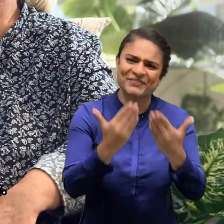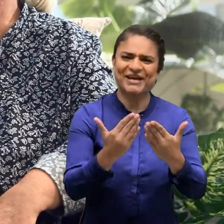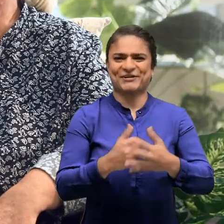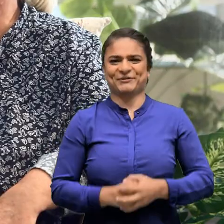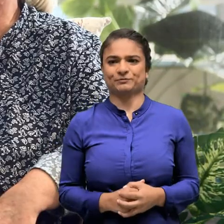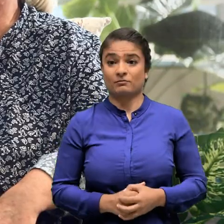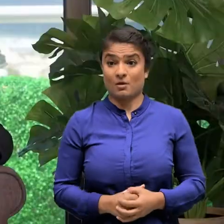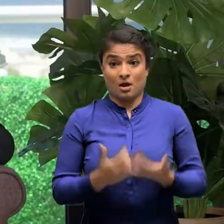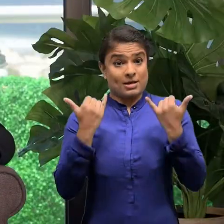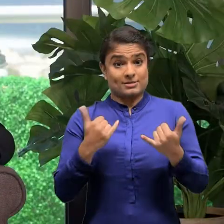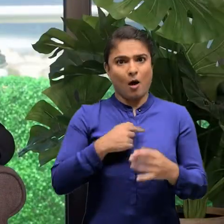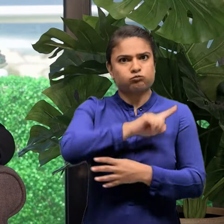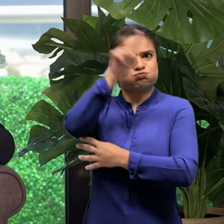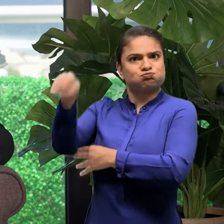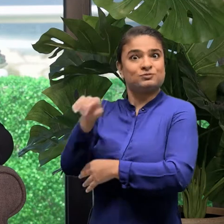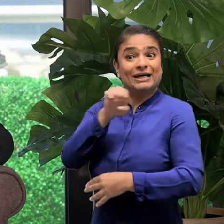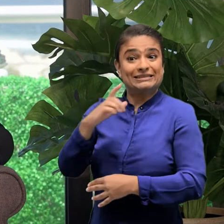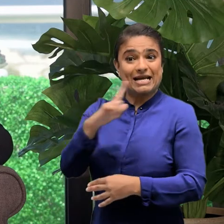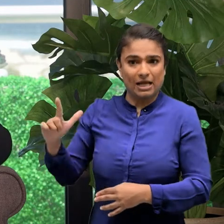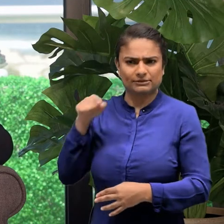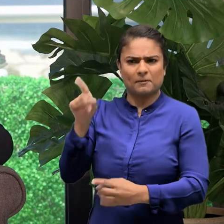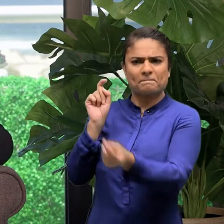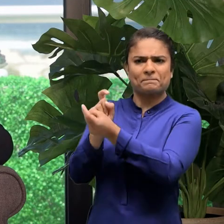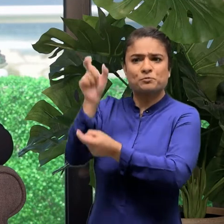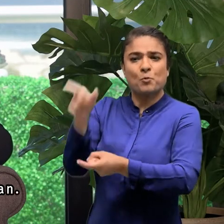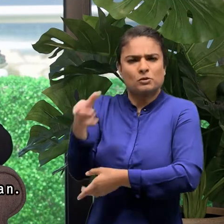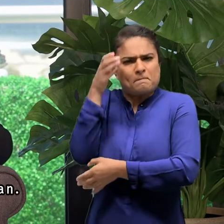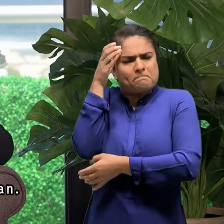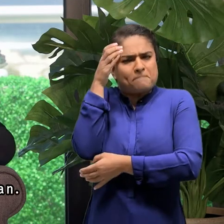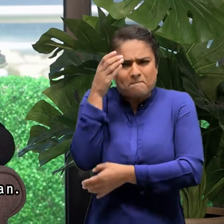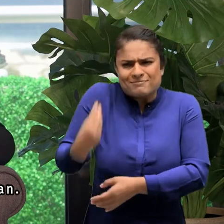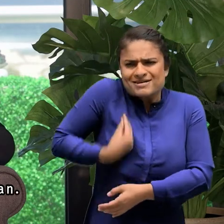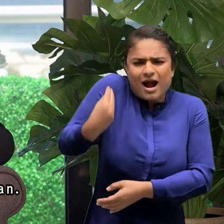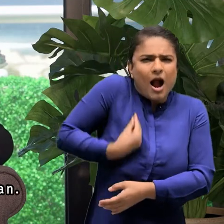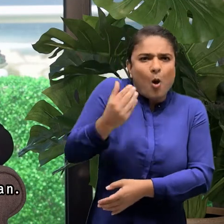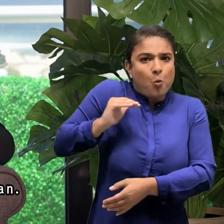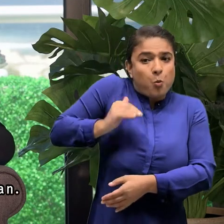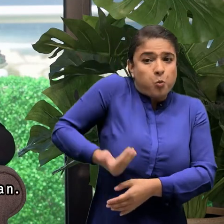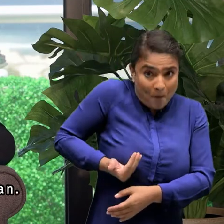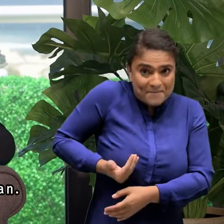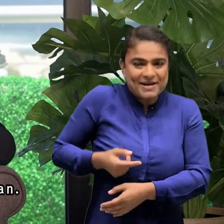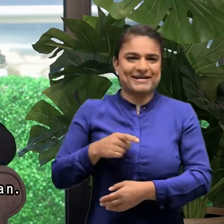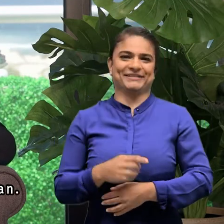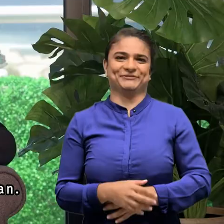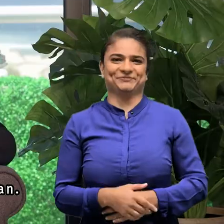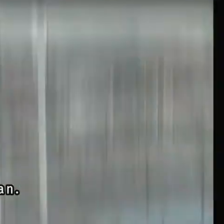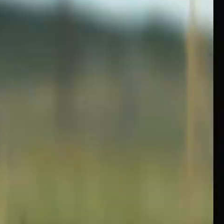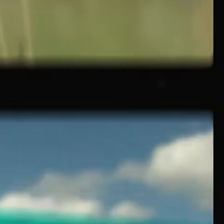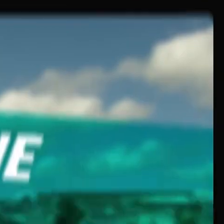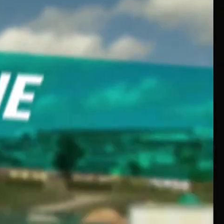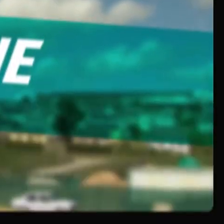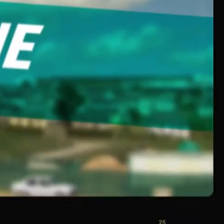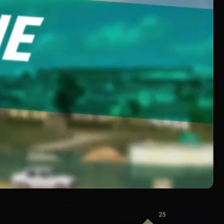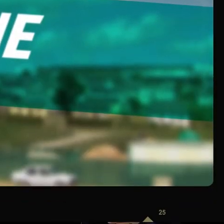today. We traveled to East London to meet up with Siba Balwe, a brilliant mind and unbelievably strong young woman.